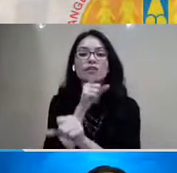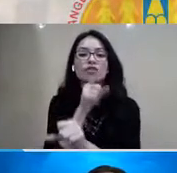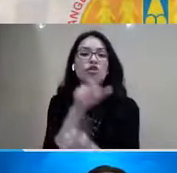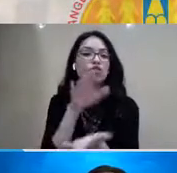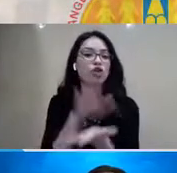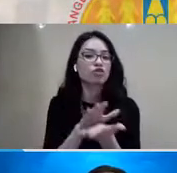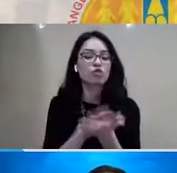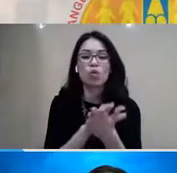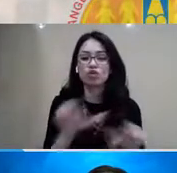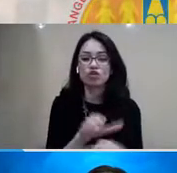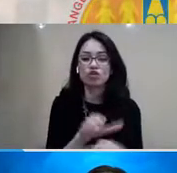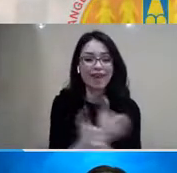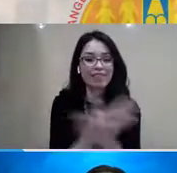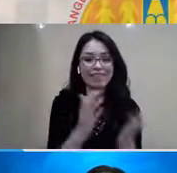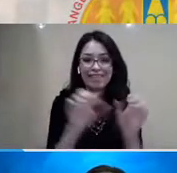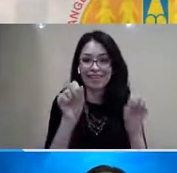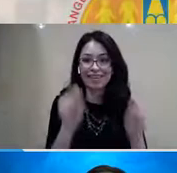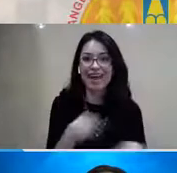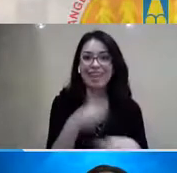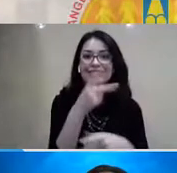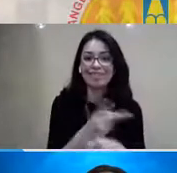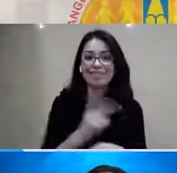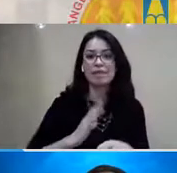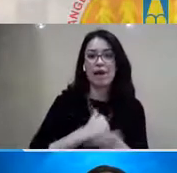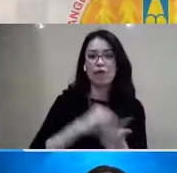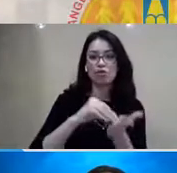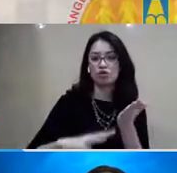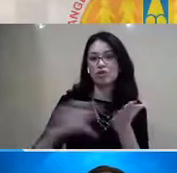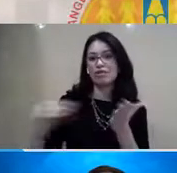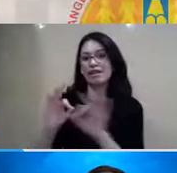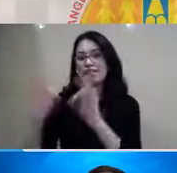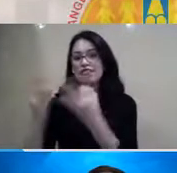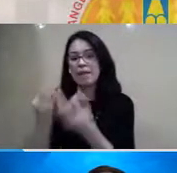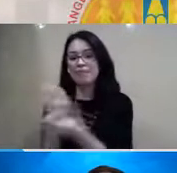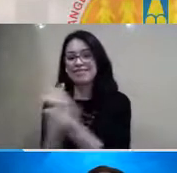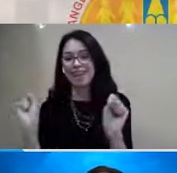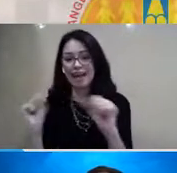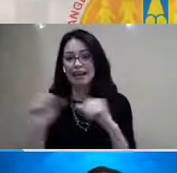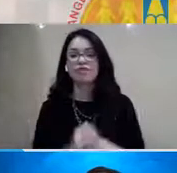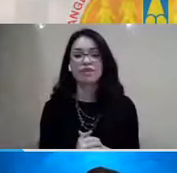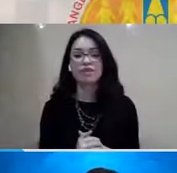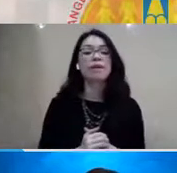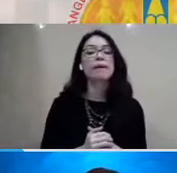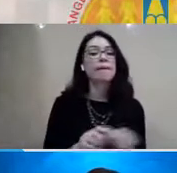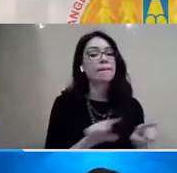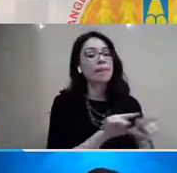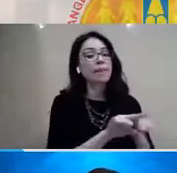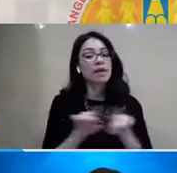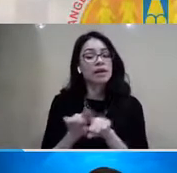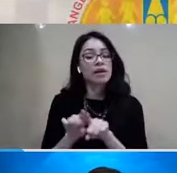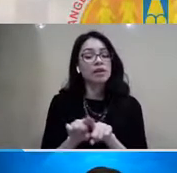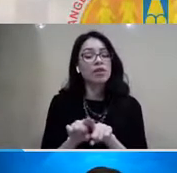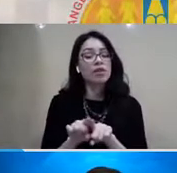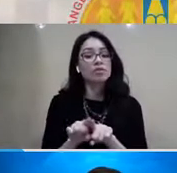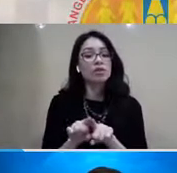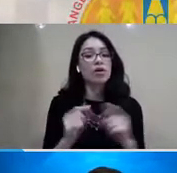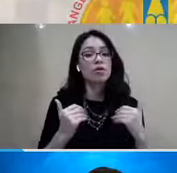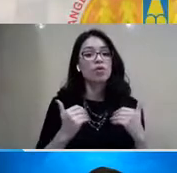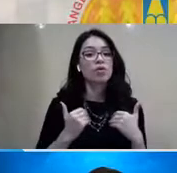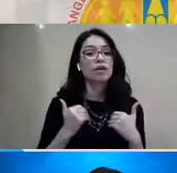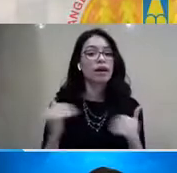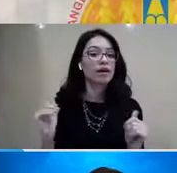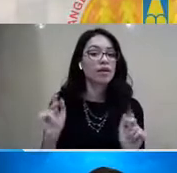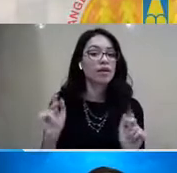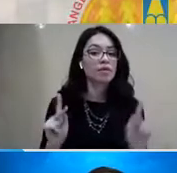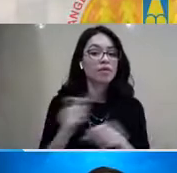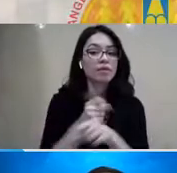you have the center doing all it can to support a school, and you have someone who is responsible for a group of schools and making sure that